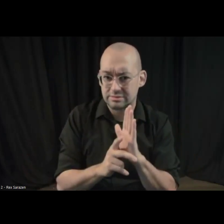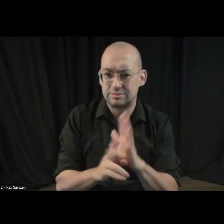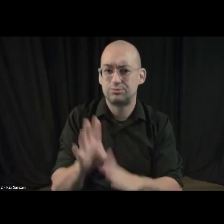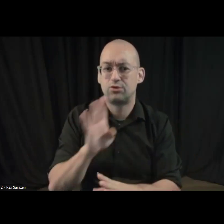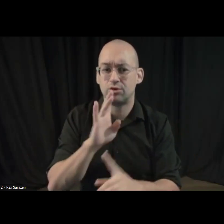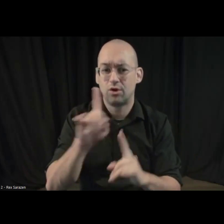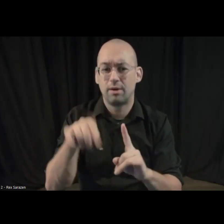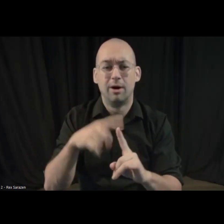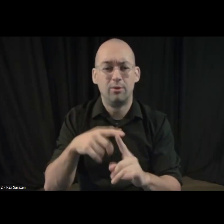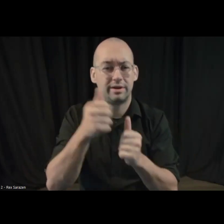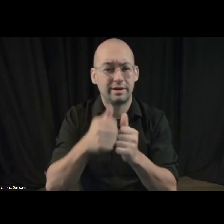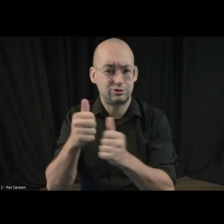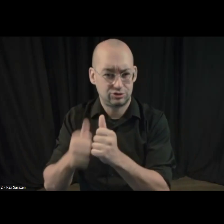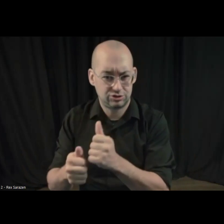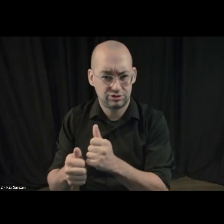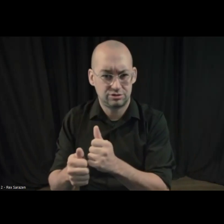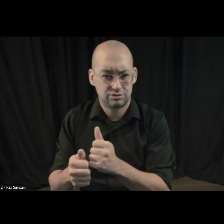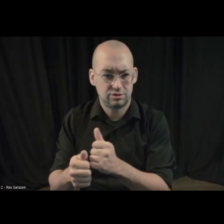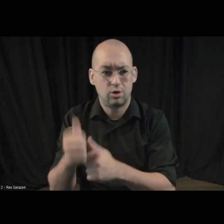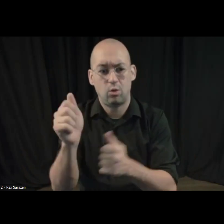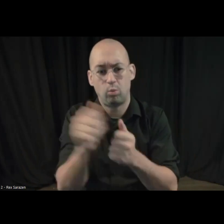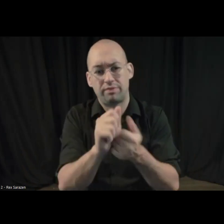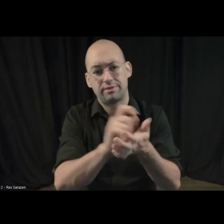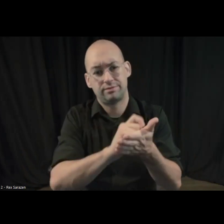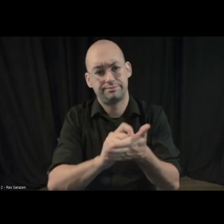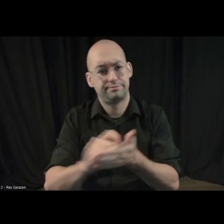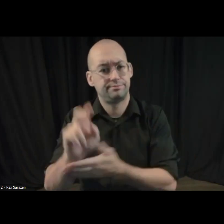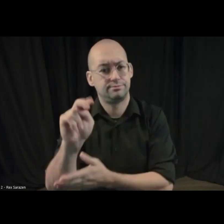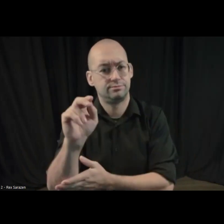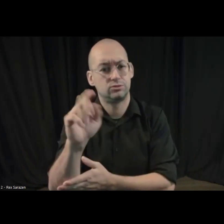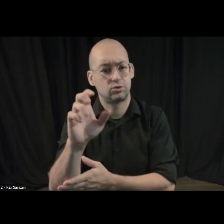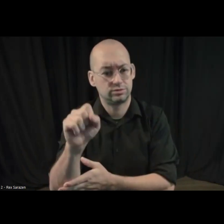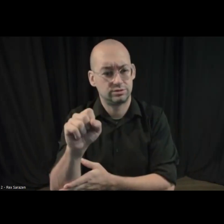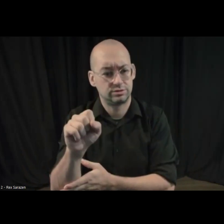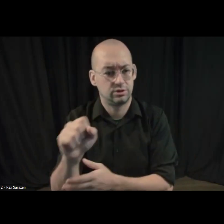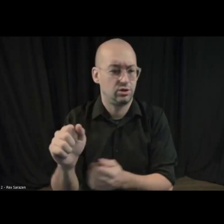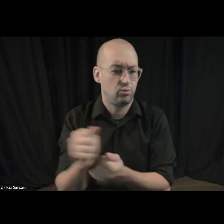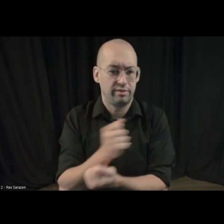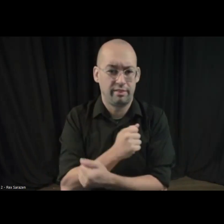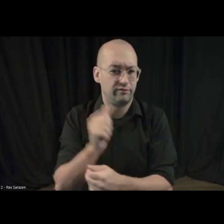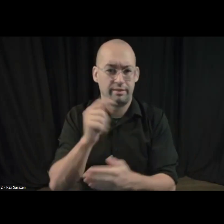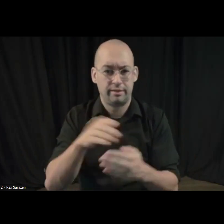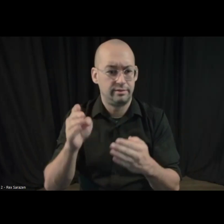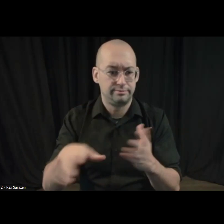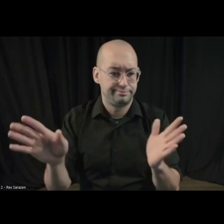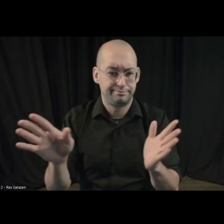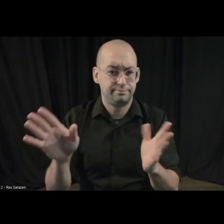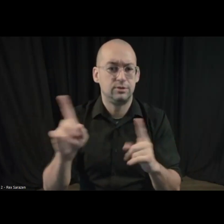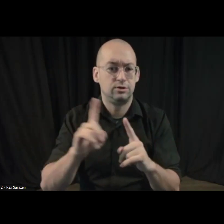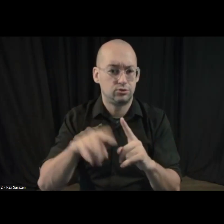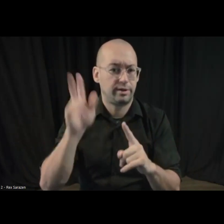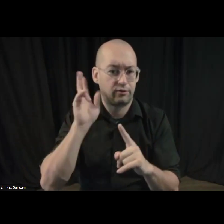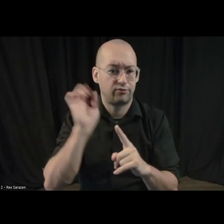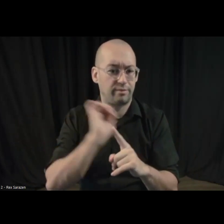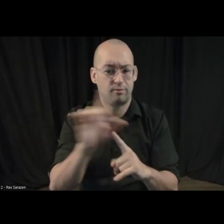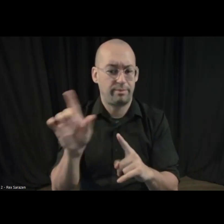turn with some notes along the way, and would love at the end of this to hear from everyone. This is